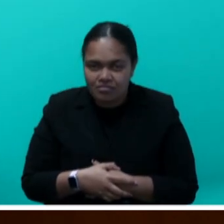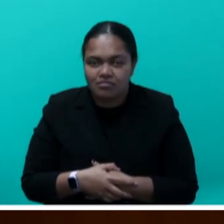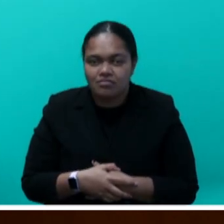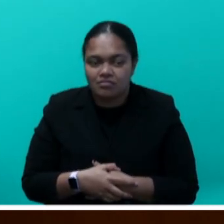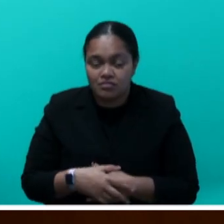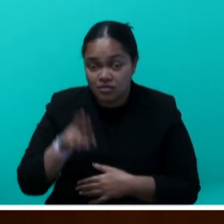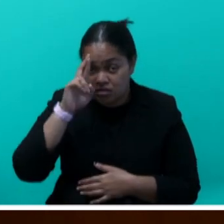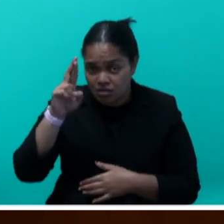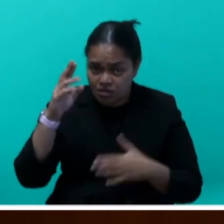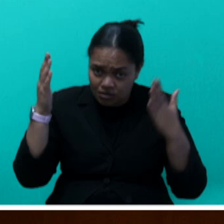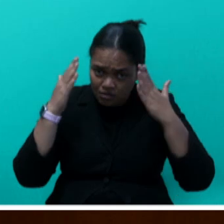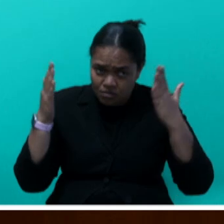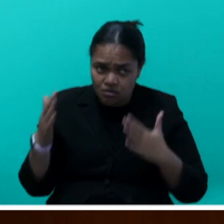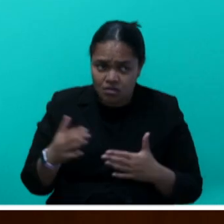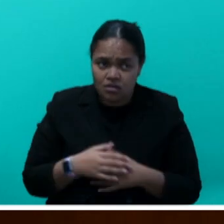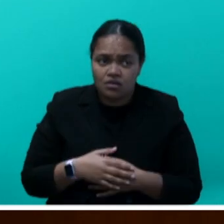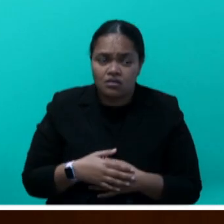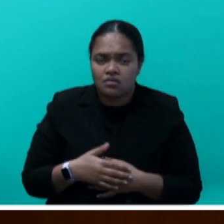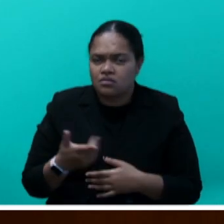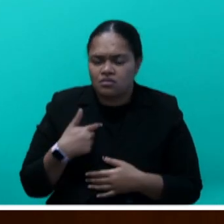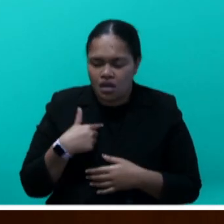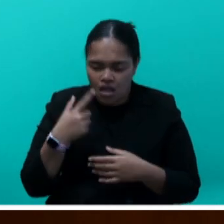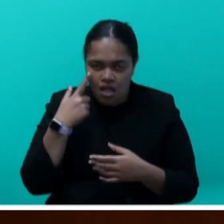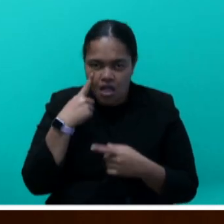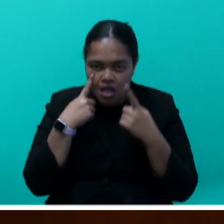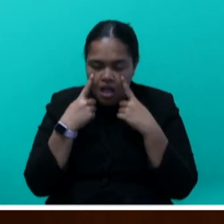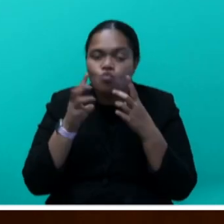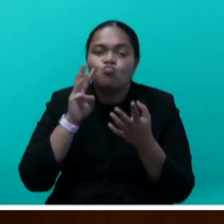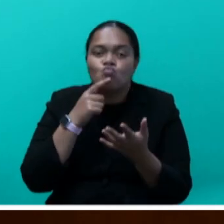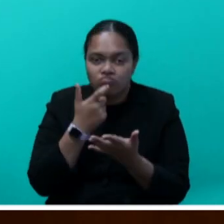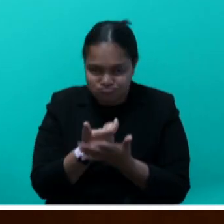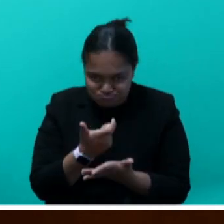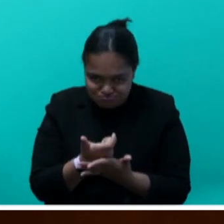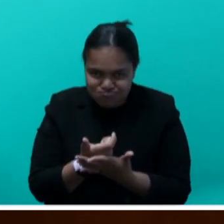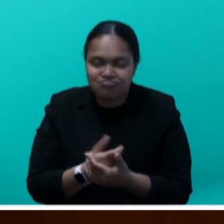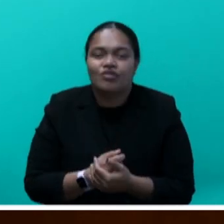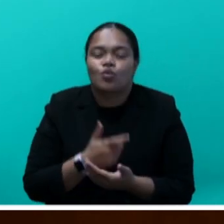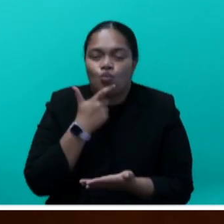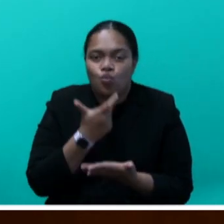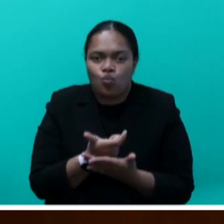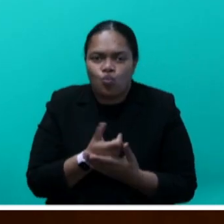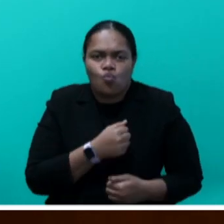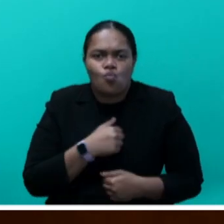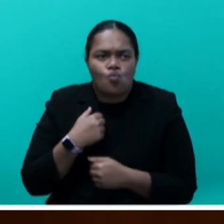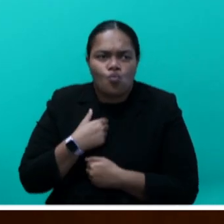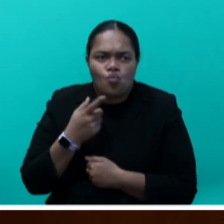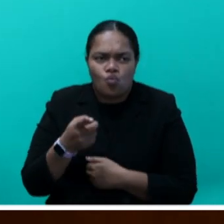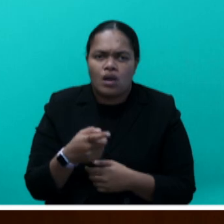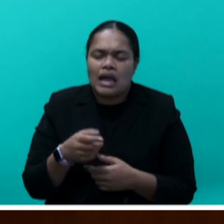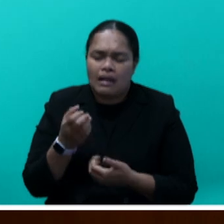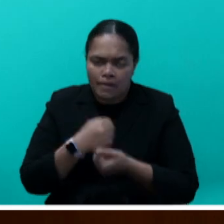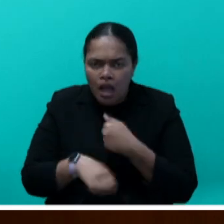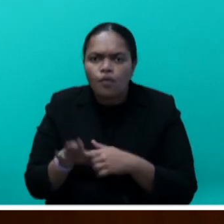Mr. Speaker, sir, my delegation and I witnessed the once impoverished villages become